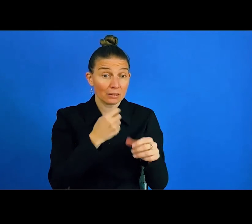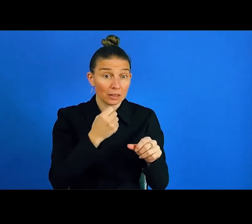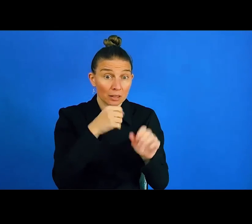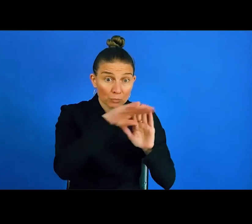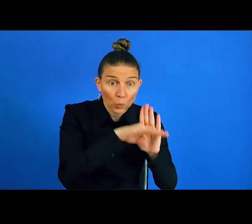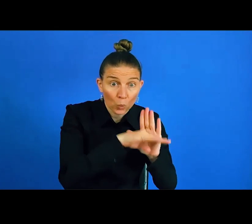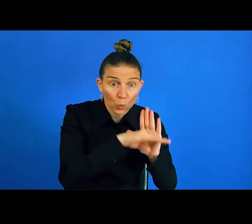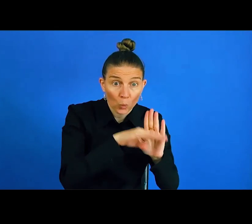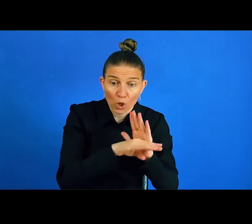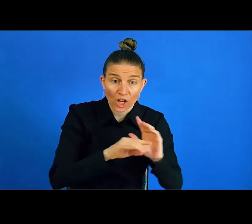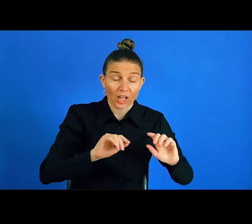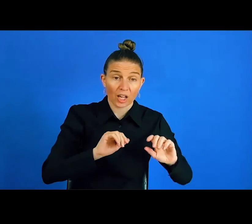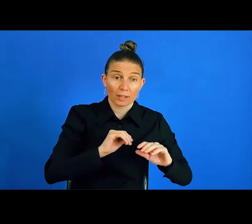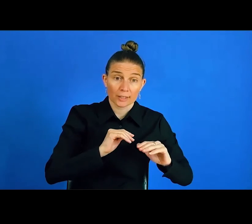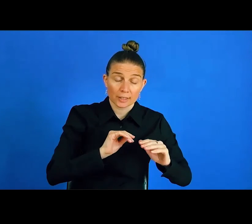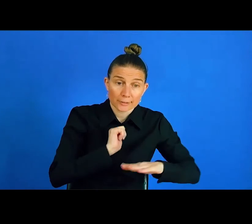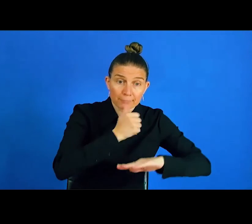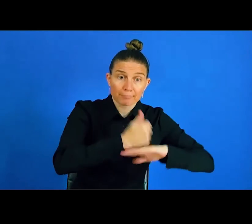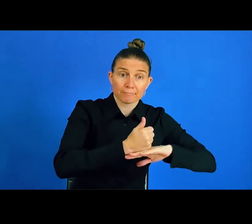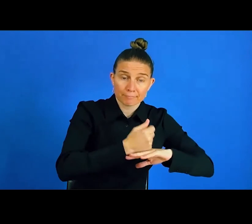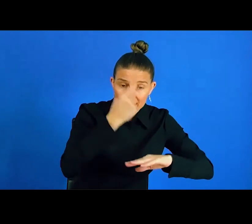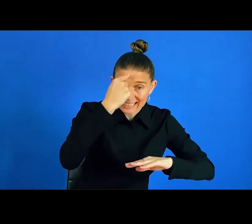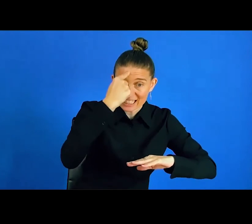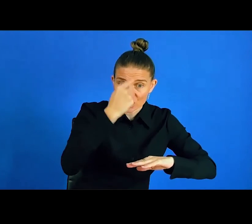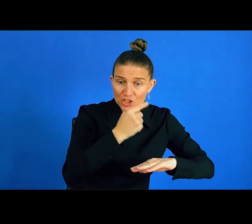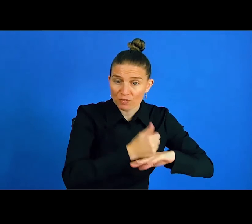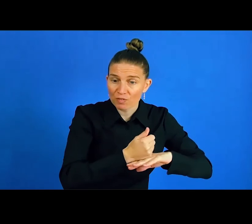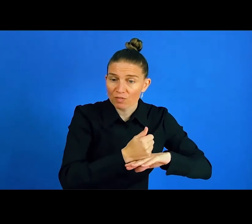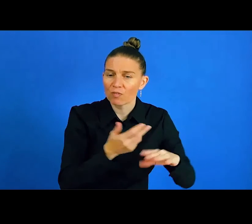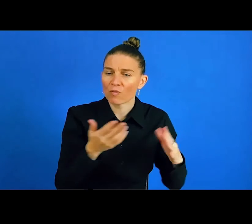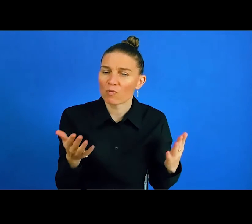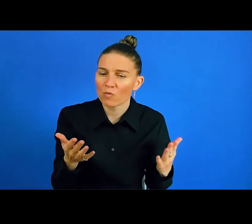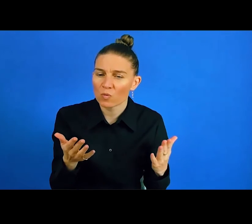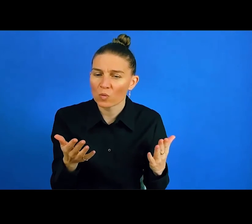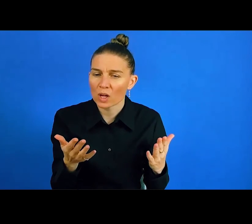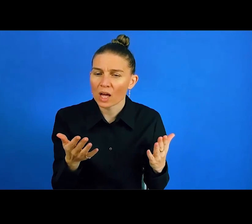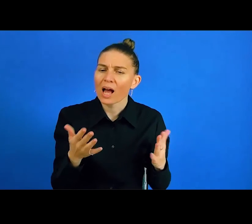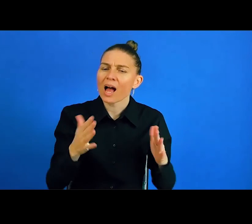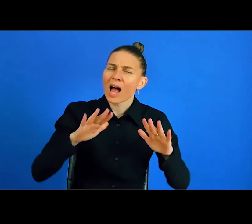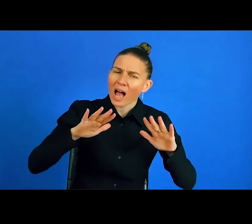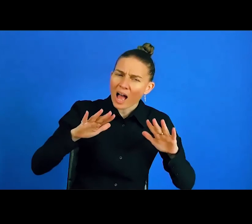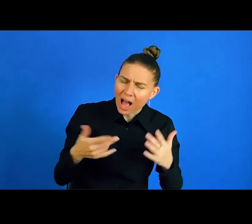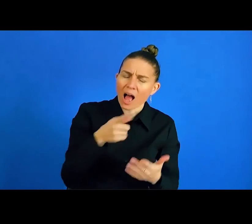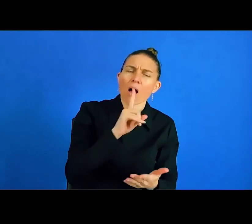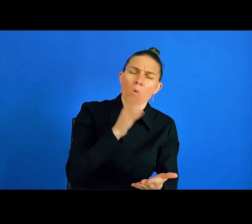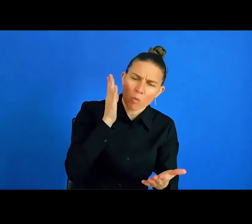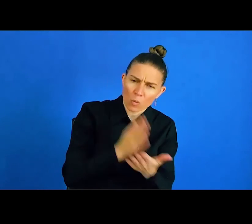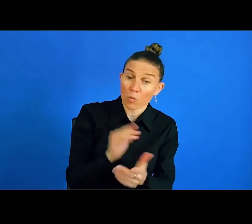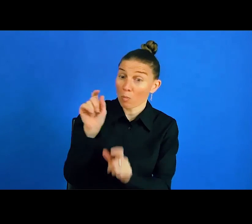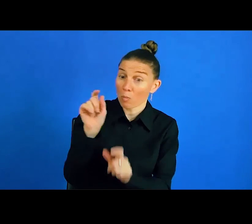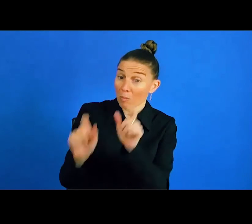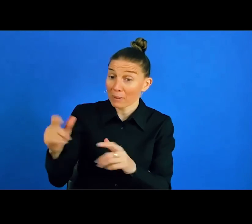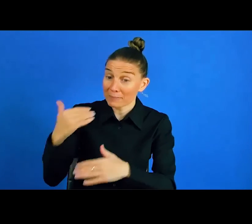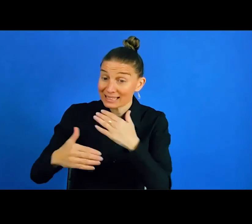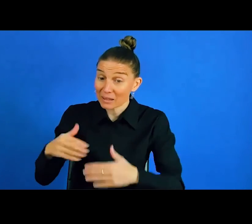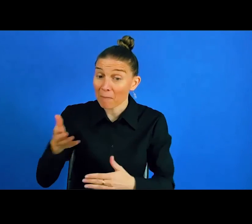policies or initiatives? And I'd probably maybe a 1 minute sort of response from McDonald, Anika,